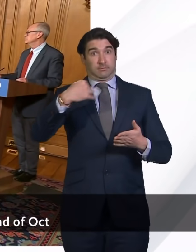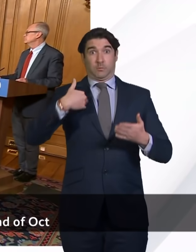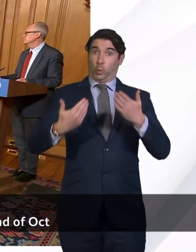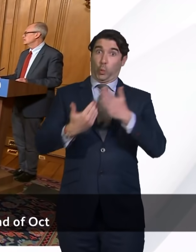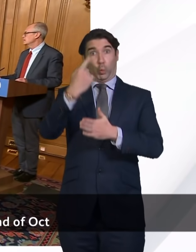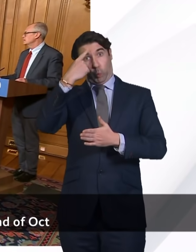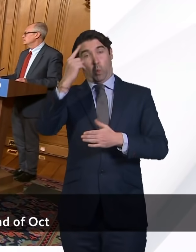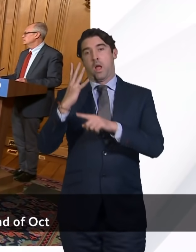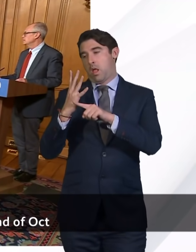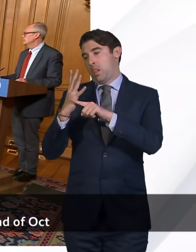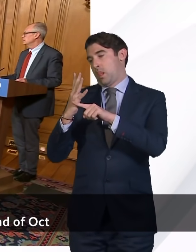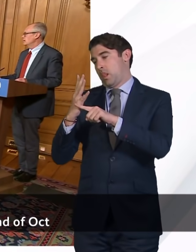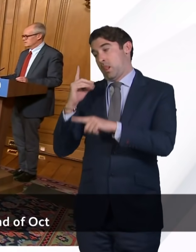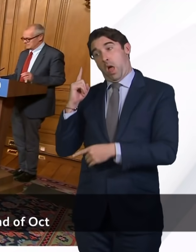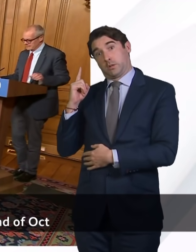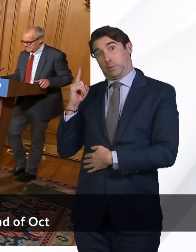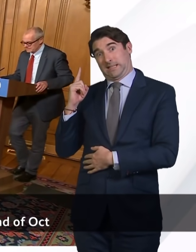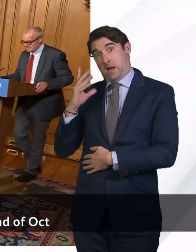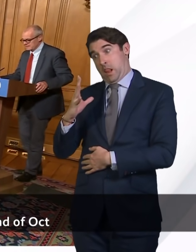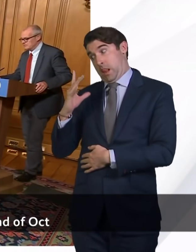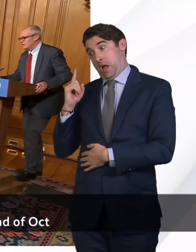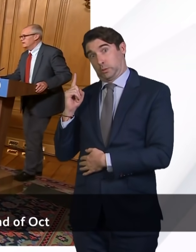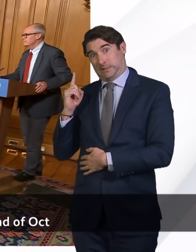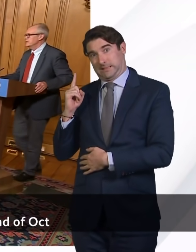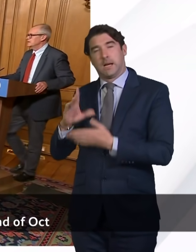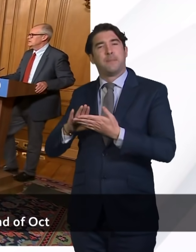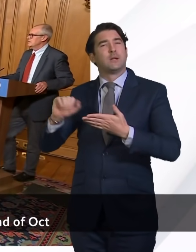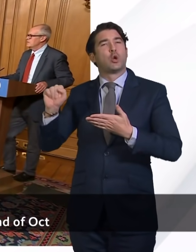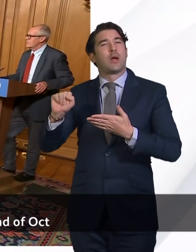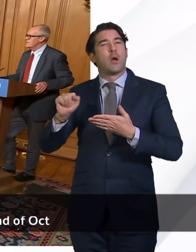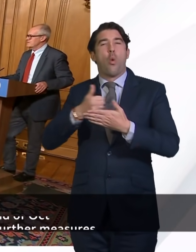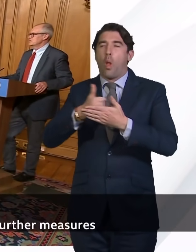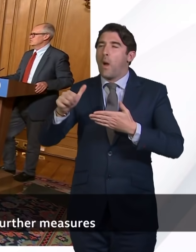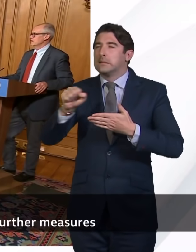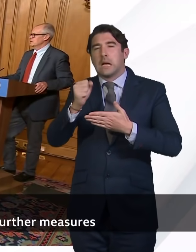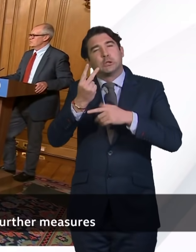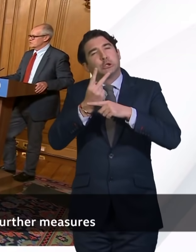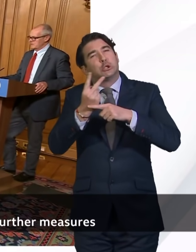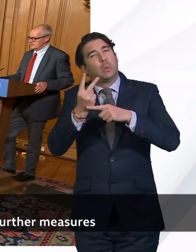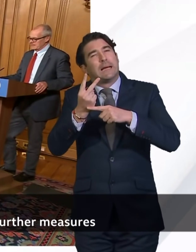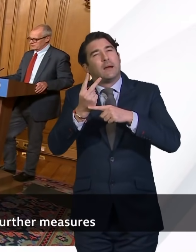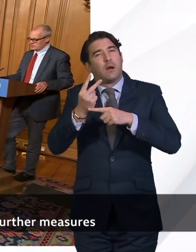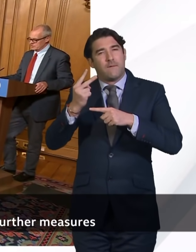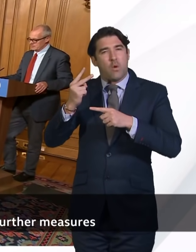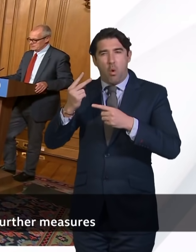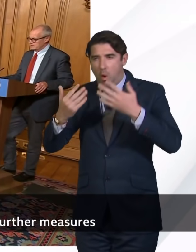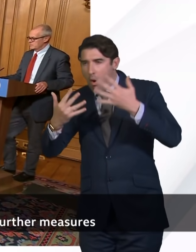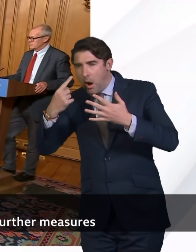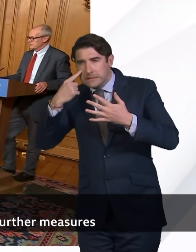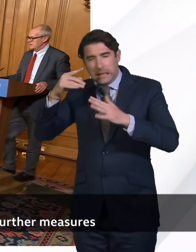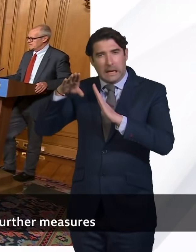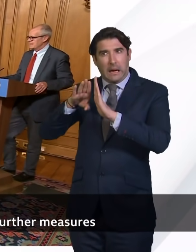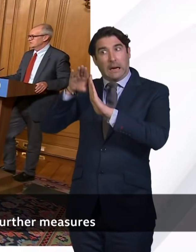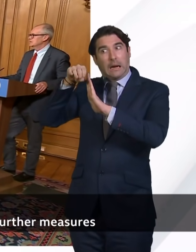follow the guidance. Chris and Patrick, sorry. Thanks, Laura. There were three messages, really, that we were trying to get across in